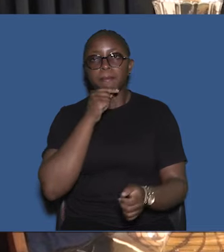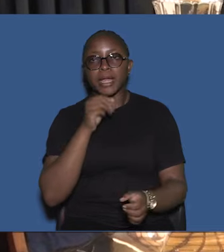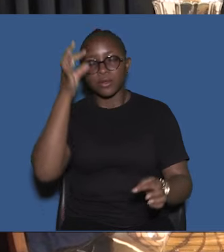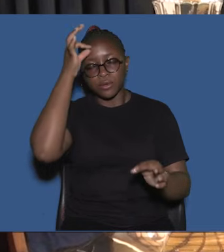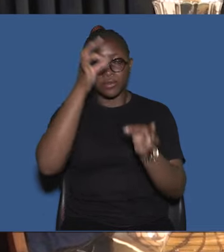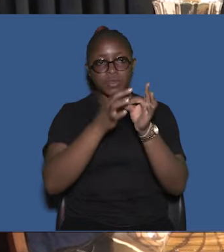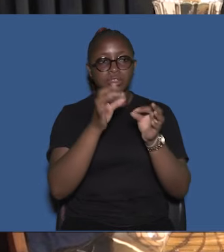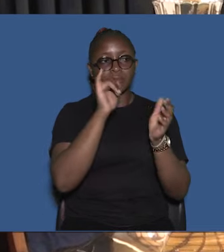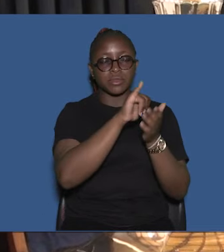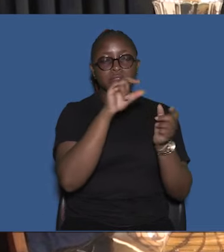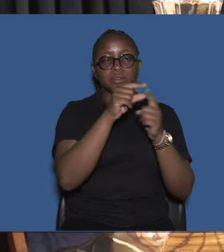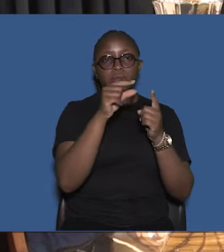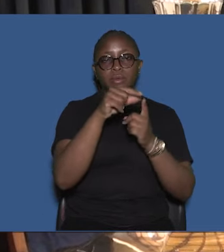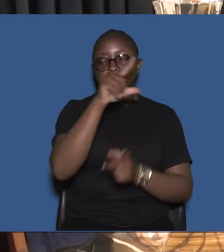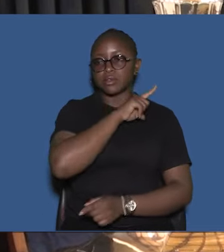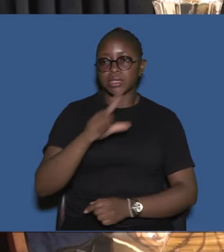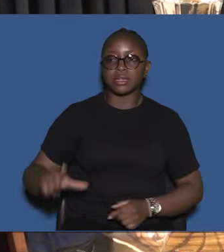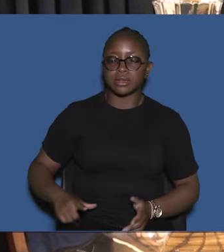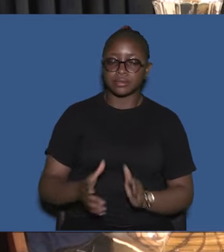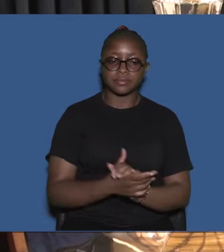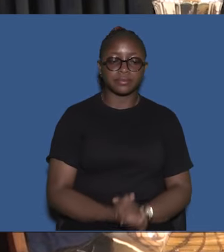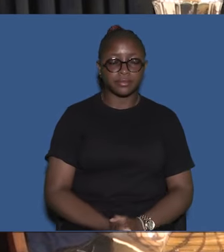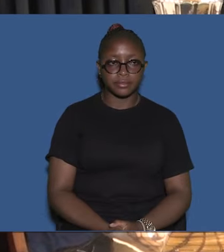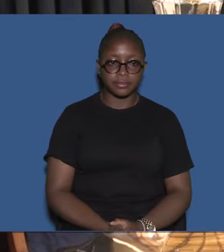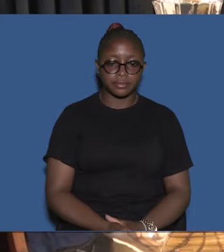of the Lord. So